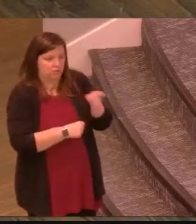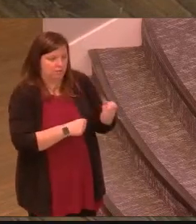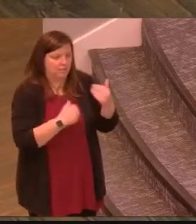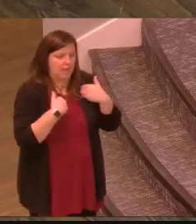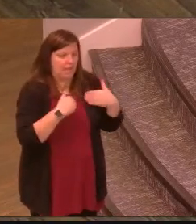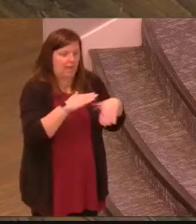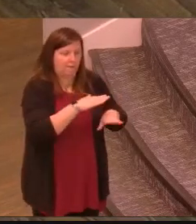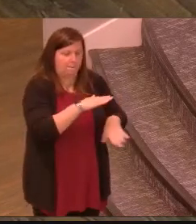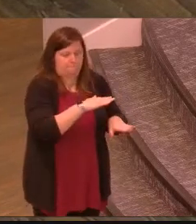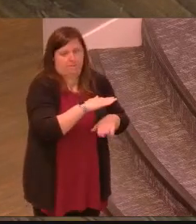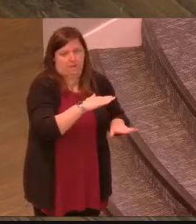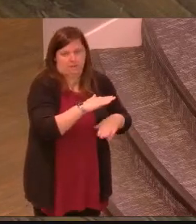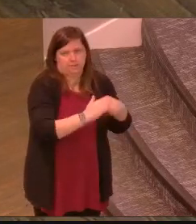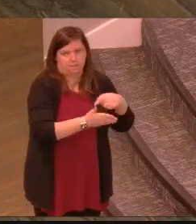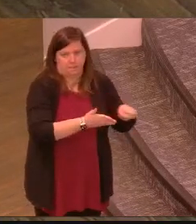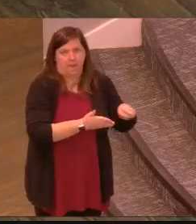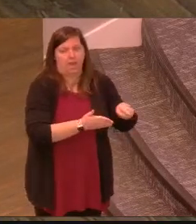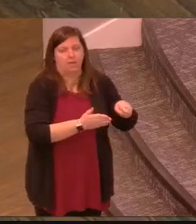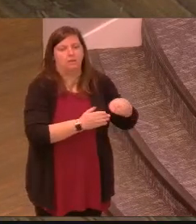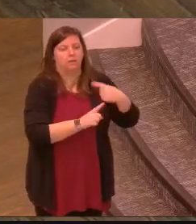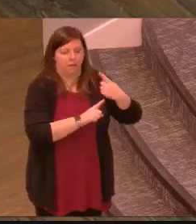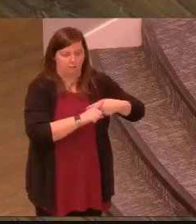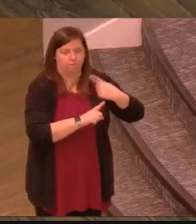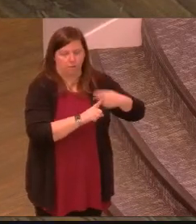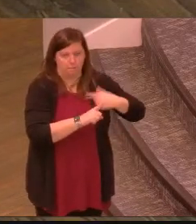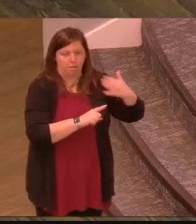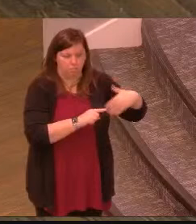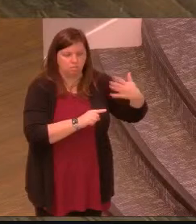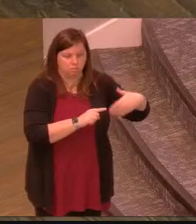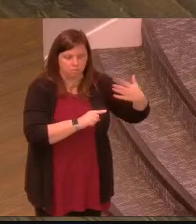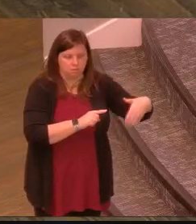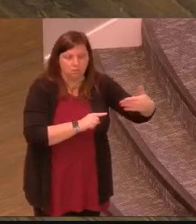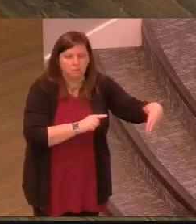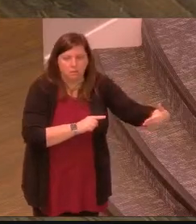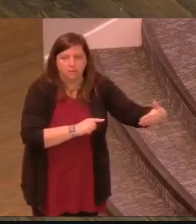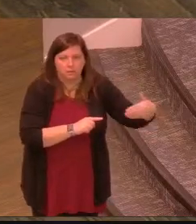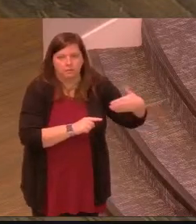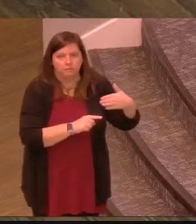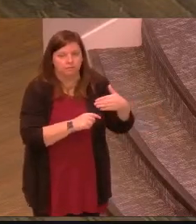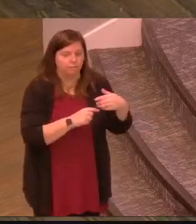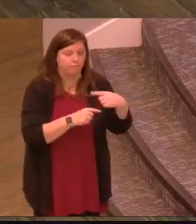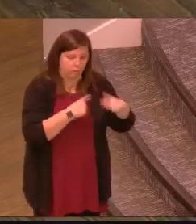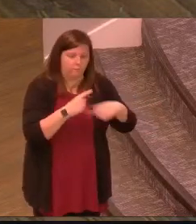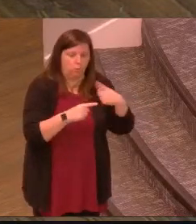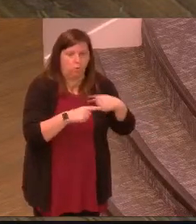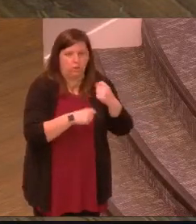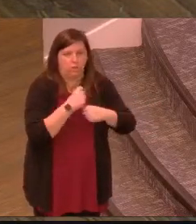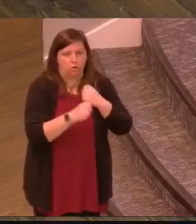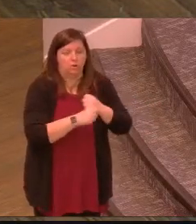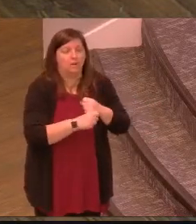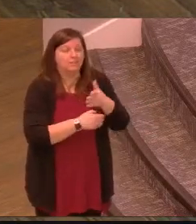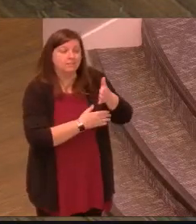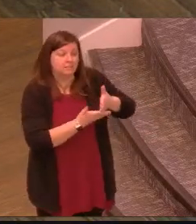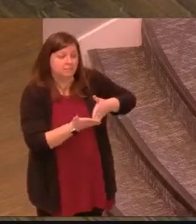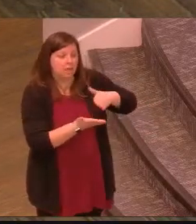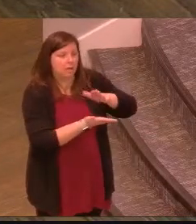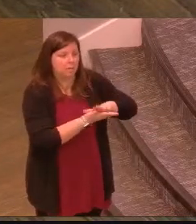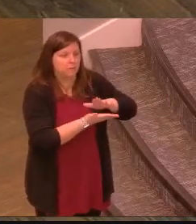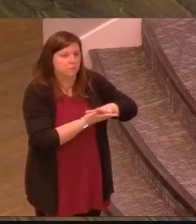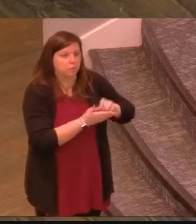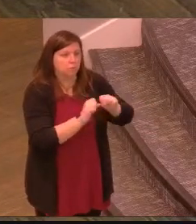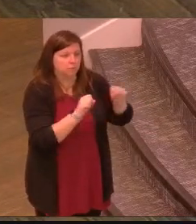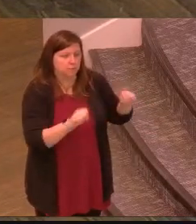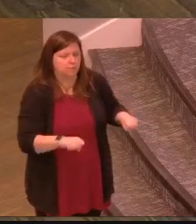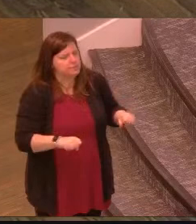period throughout the entire year. Some school systems, not many left, but some school systems only